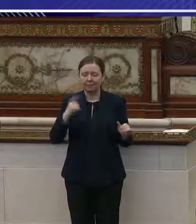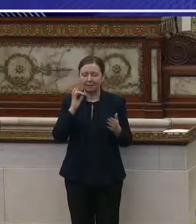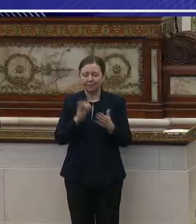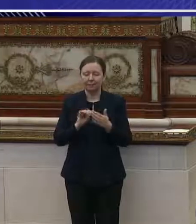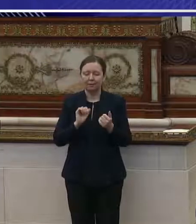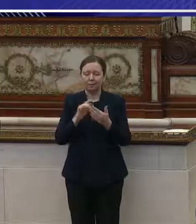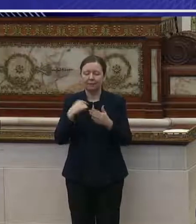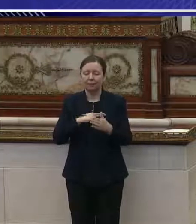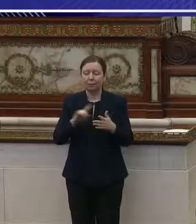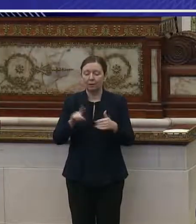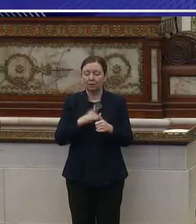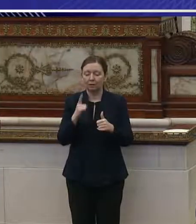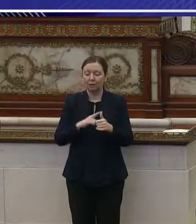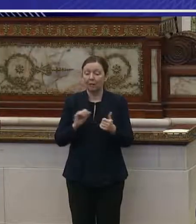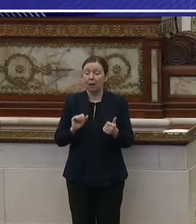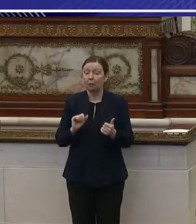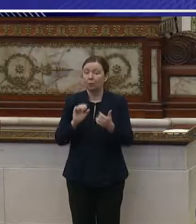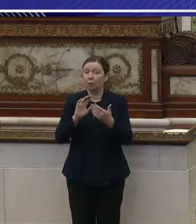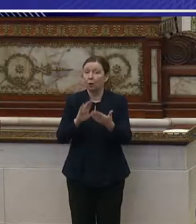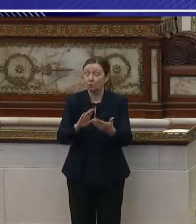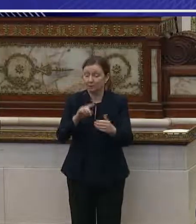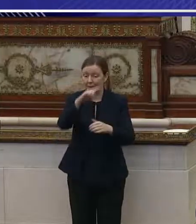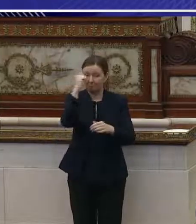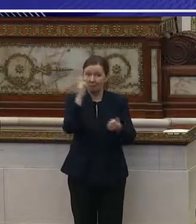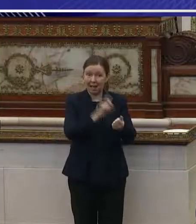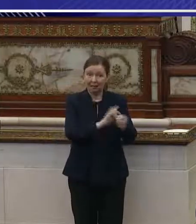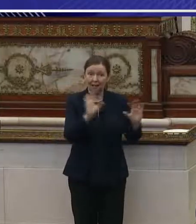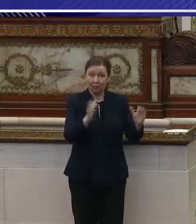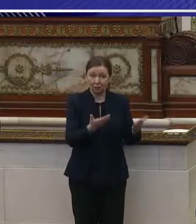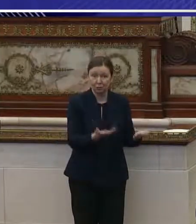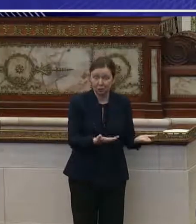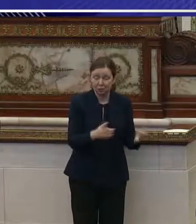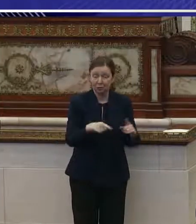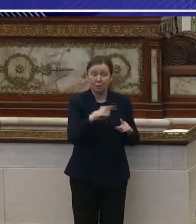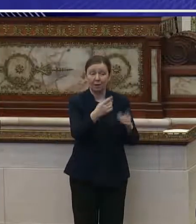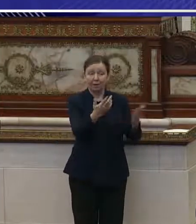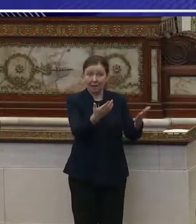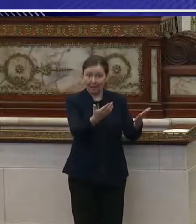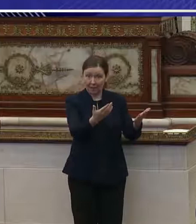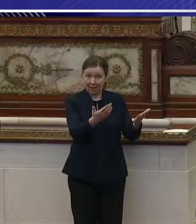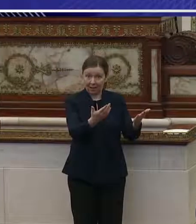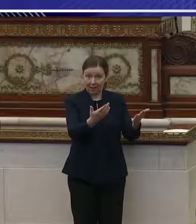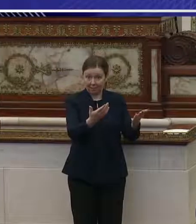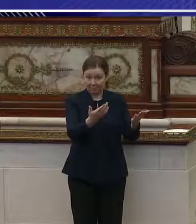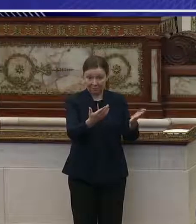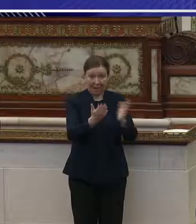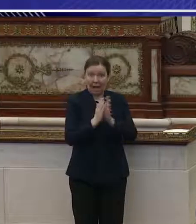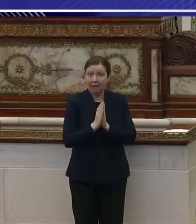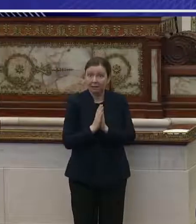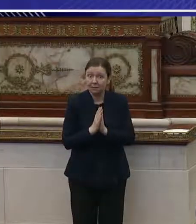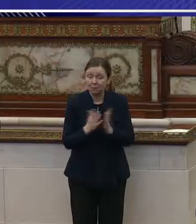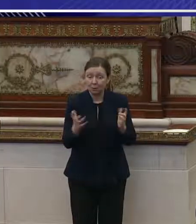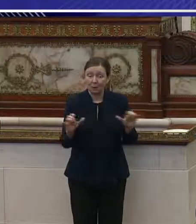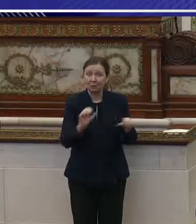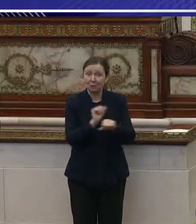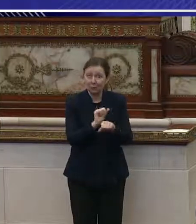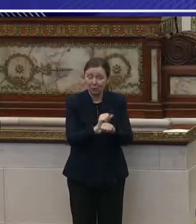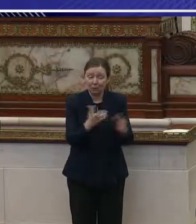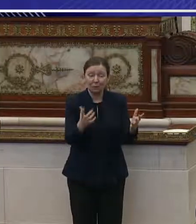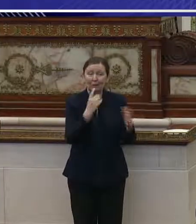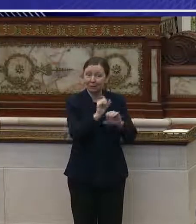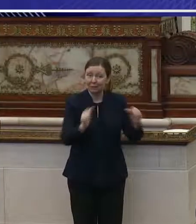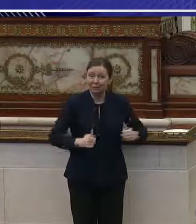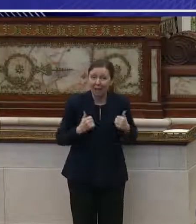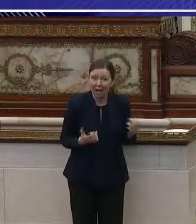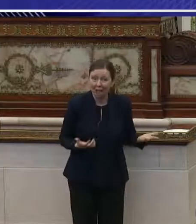way that we initially approach the Black Doctors Consortium, when they came to the table wanting to do work, wanting to save